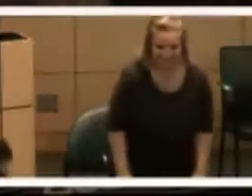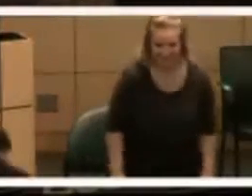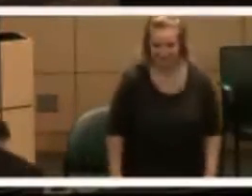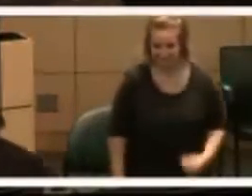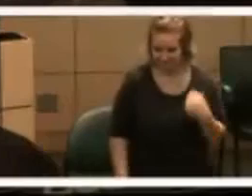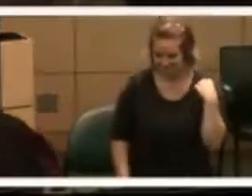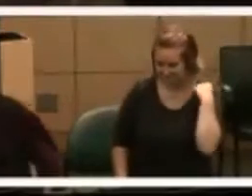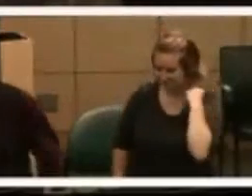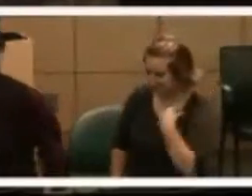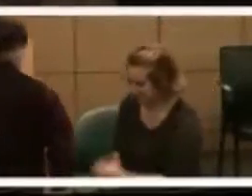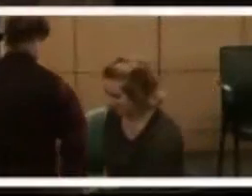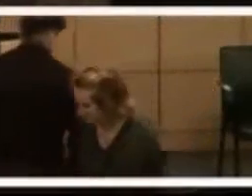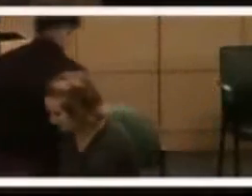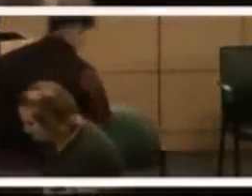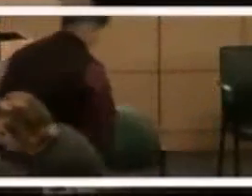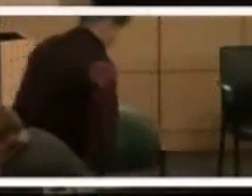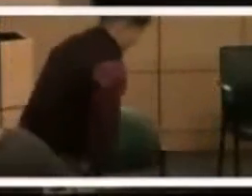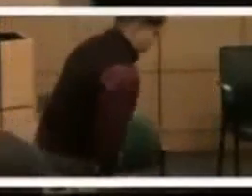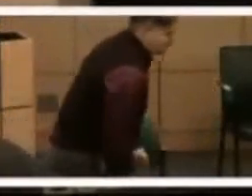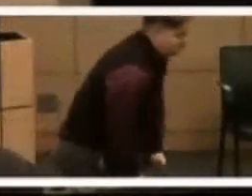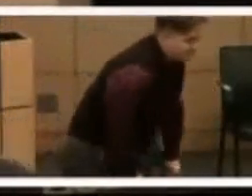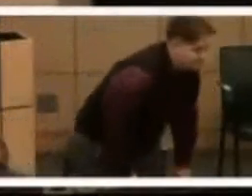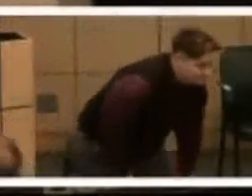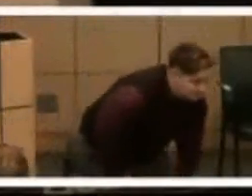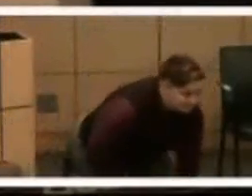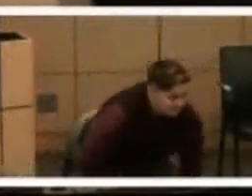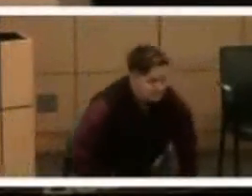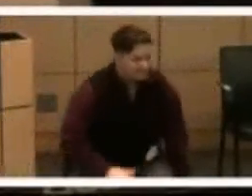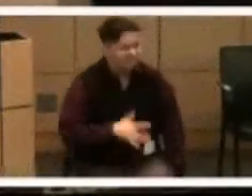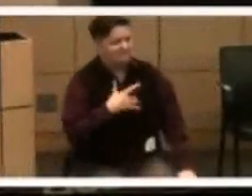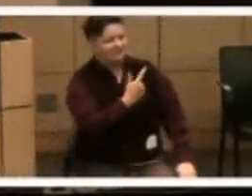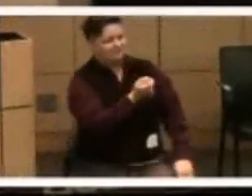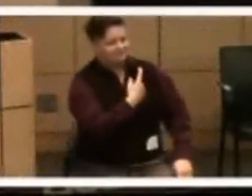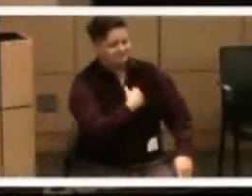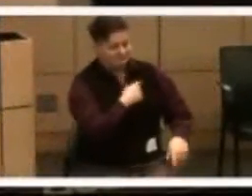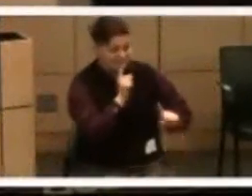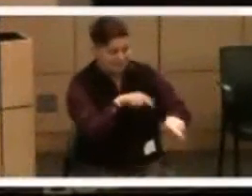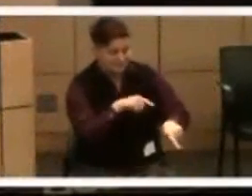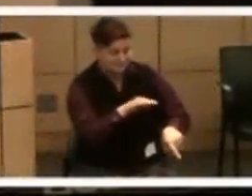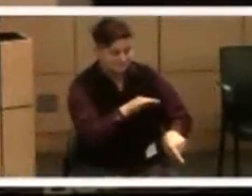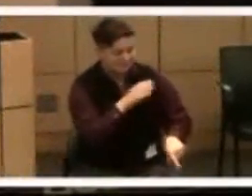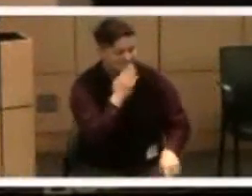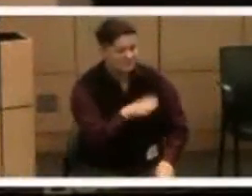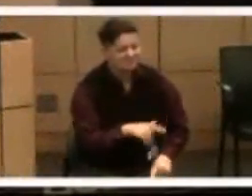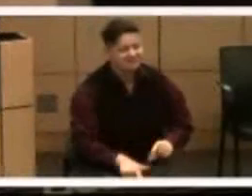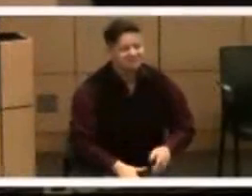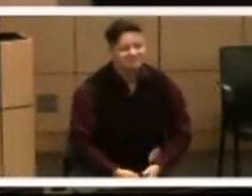very satisfactory, but yeah. One more question. There's one up front here.